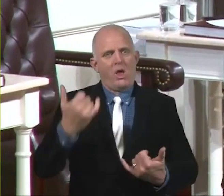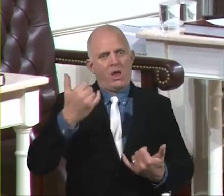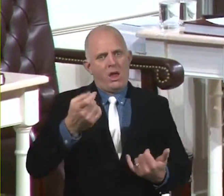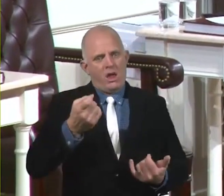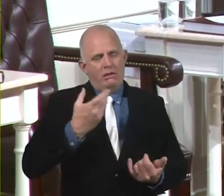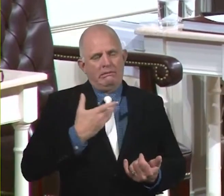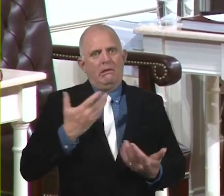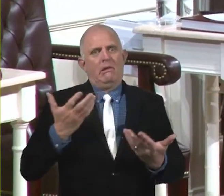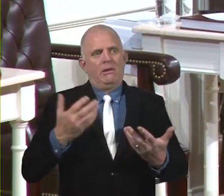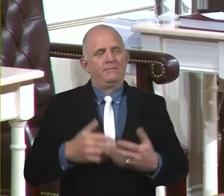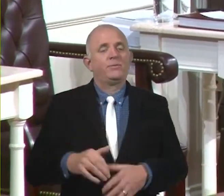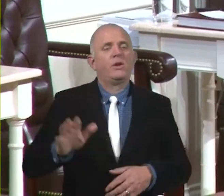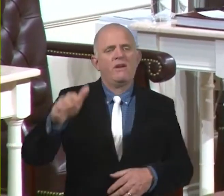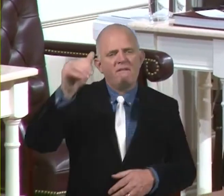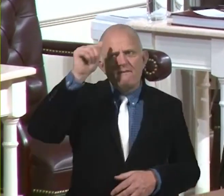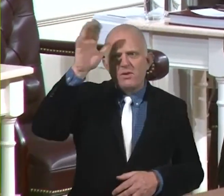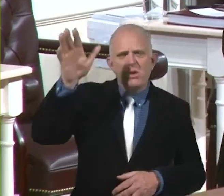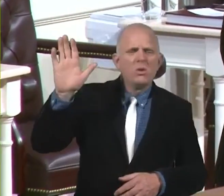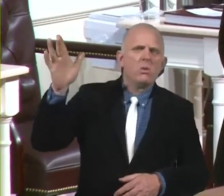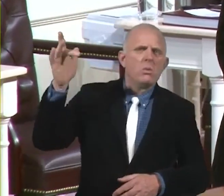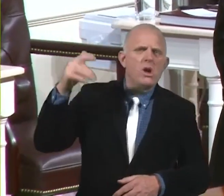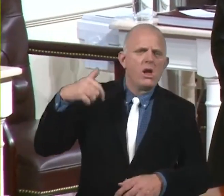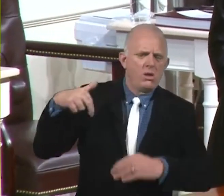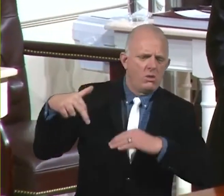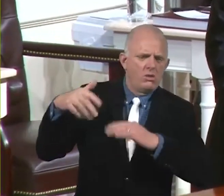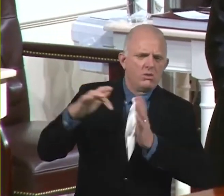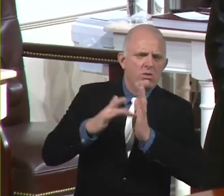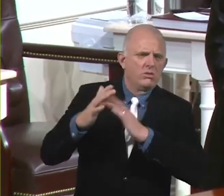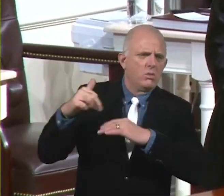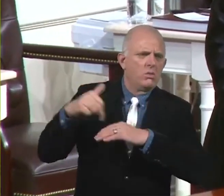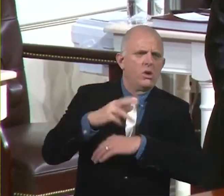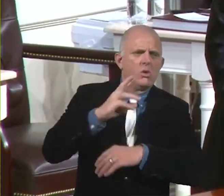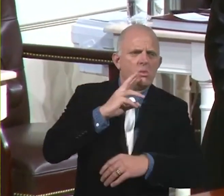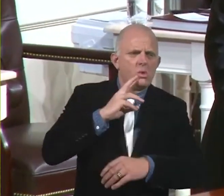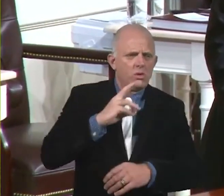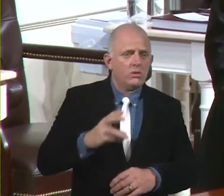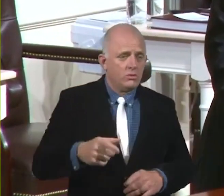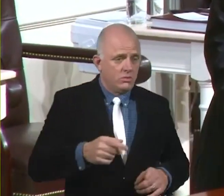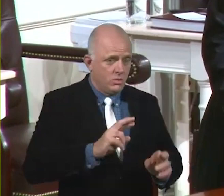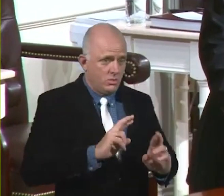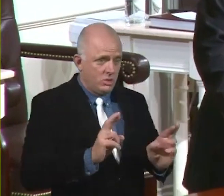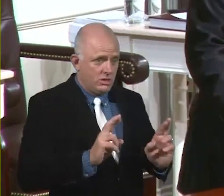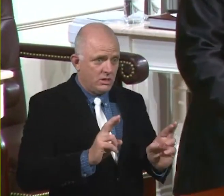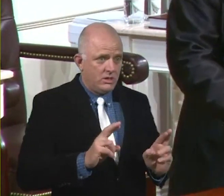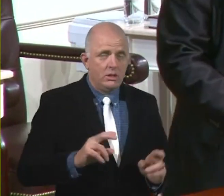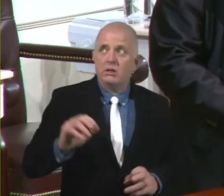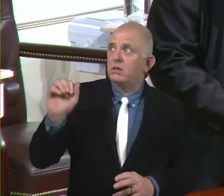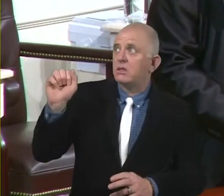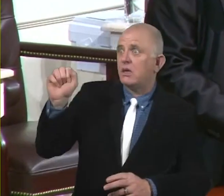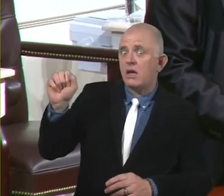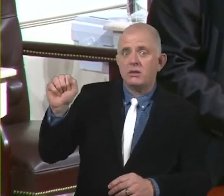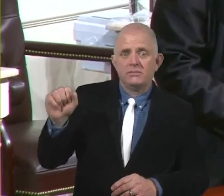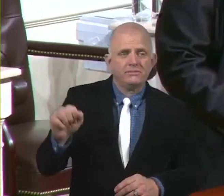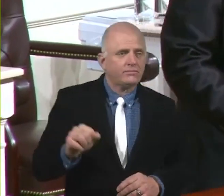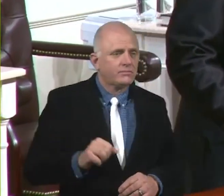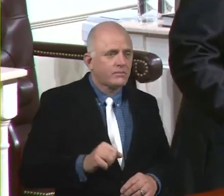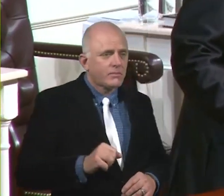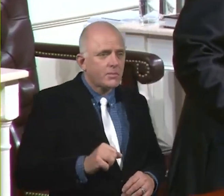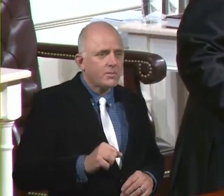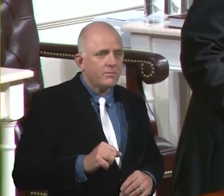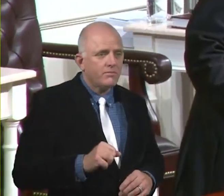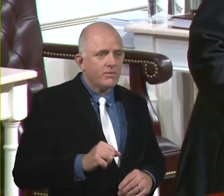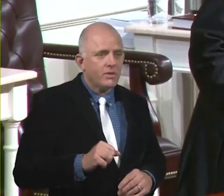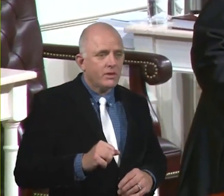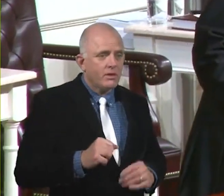I said, "Well, Father, why did he walk on the water?" He said, "Are you ready for this one?" I said, "Yes, sir." He said, "He wanted